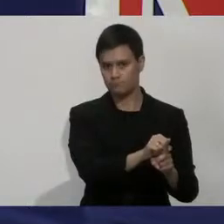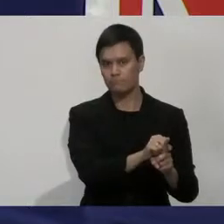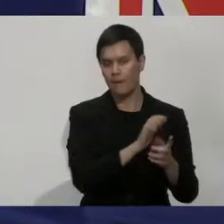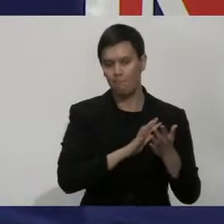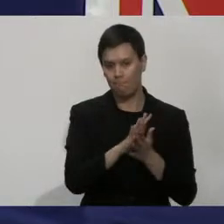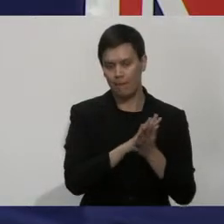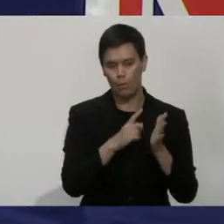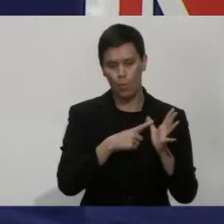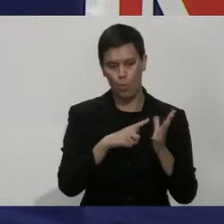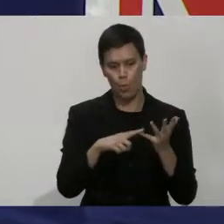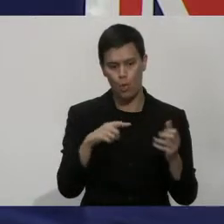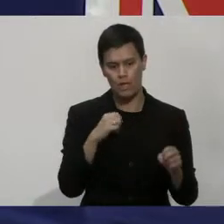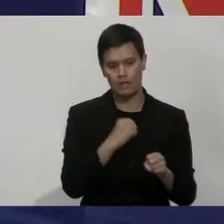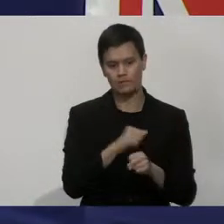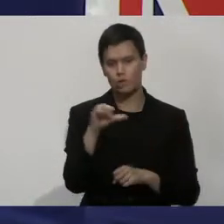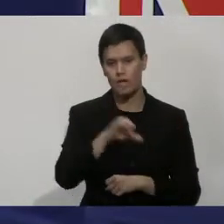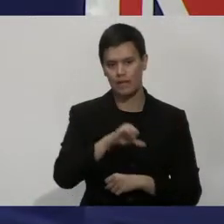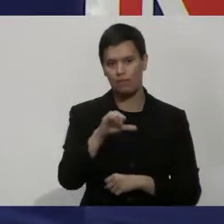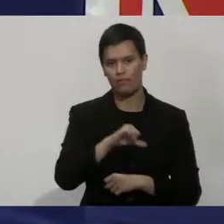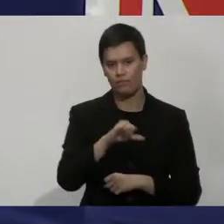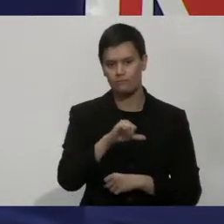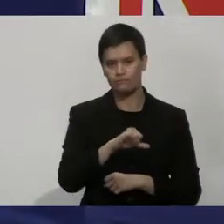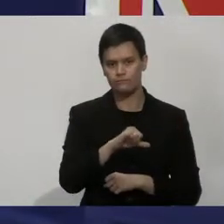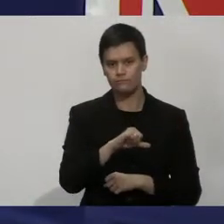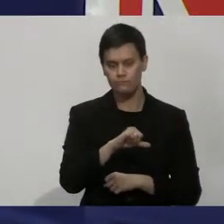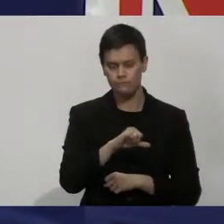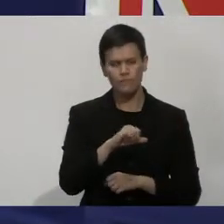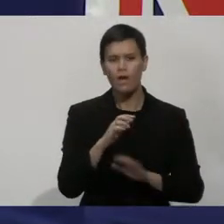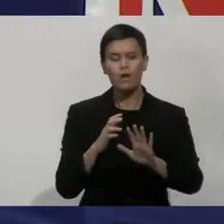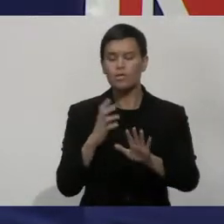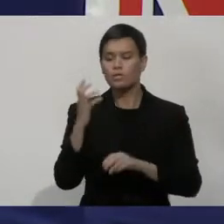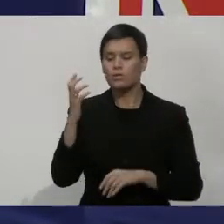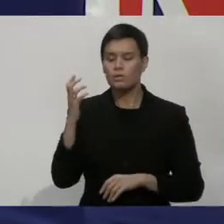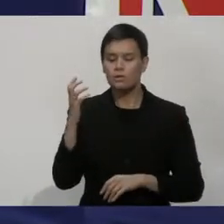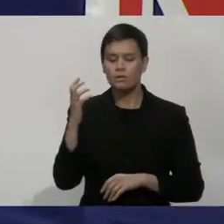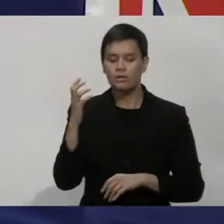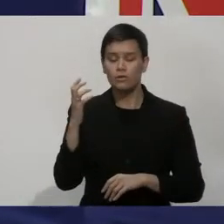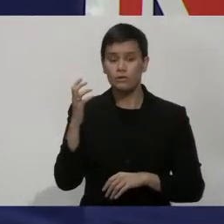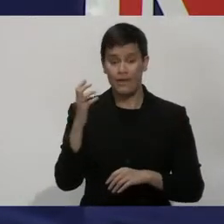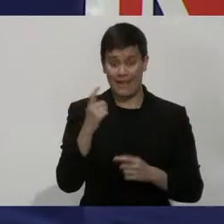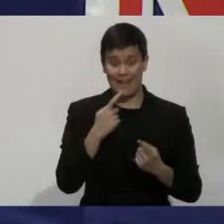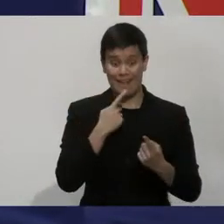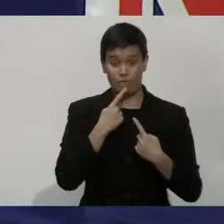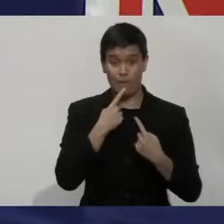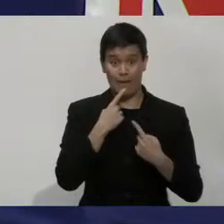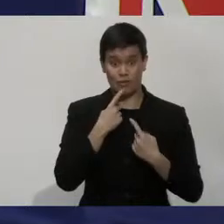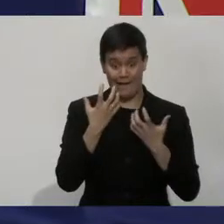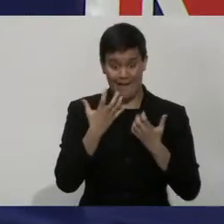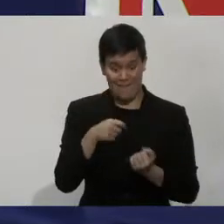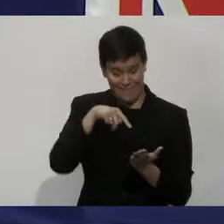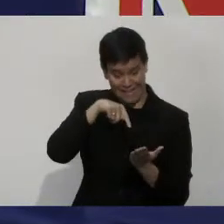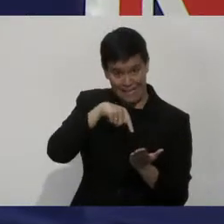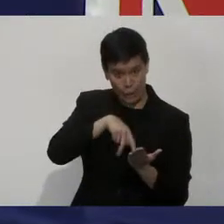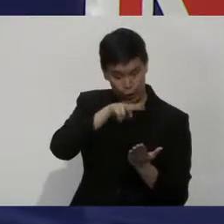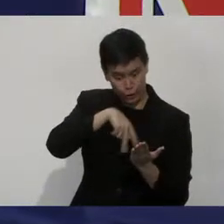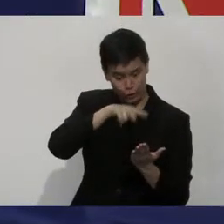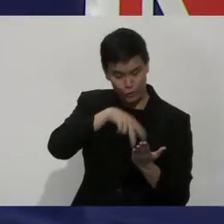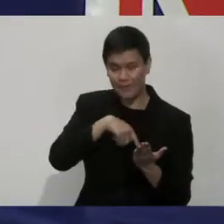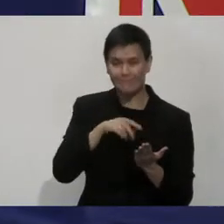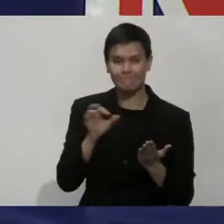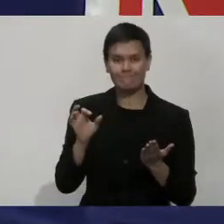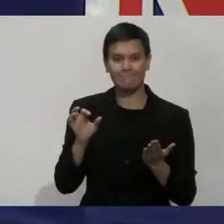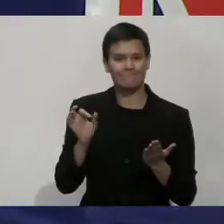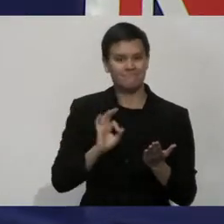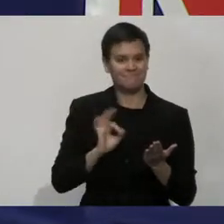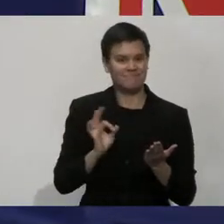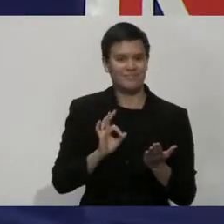What I recall now from a discussion this morning, and sorry, I just didn't have the information in front of me, so I don't want to give any